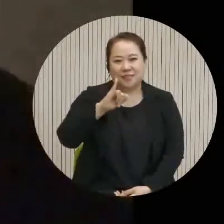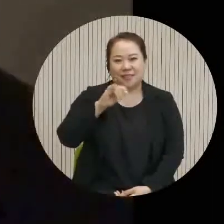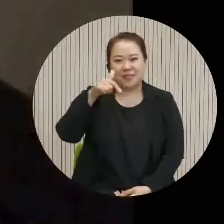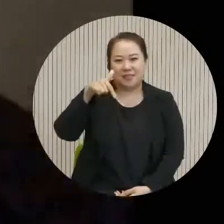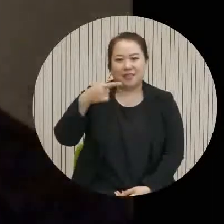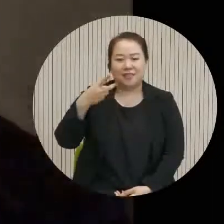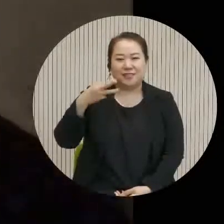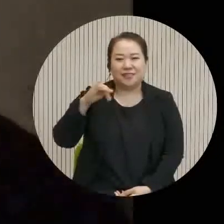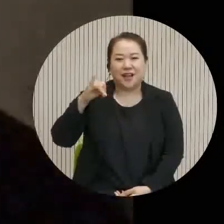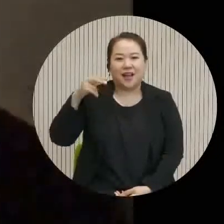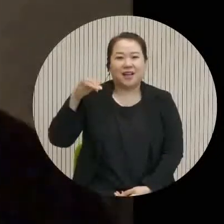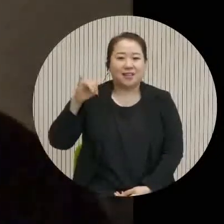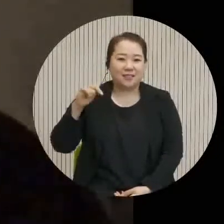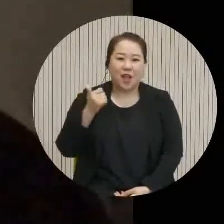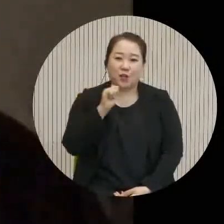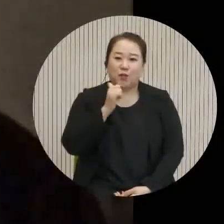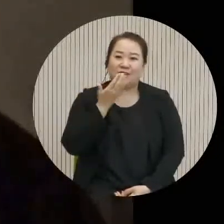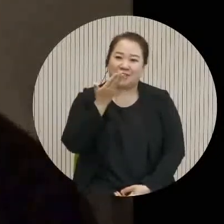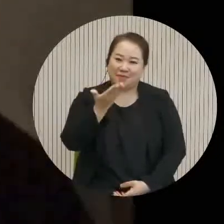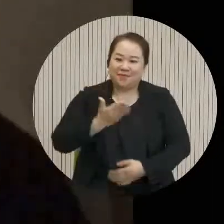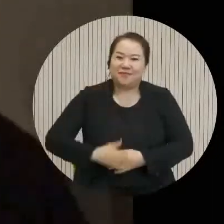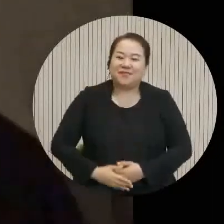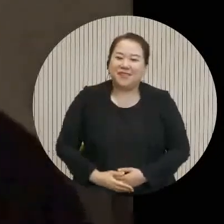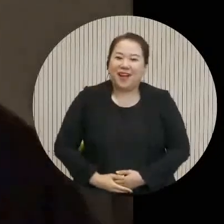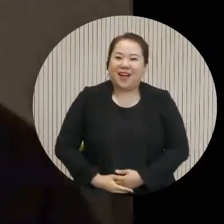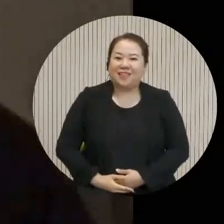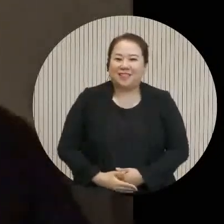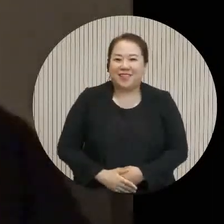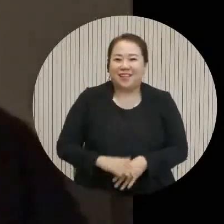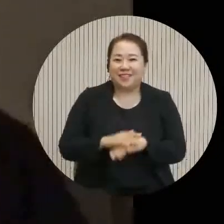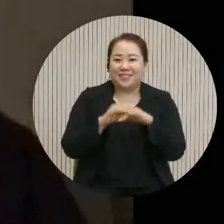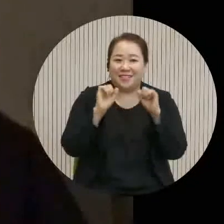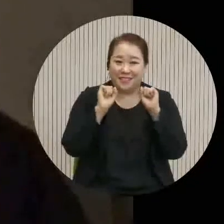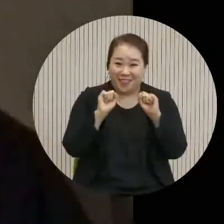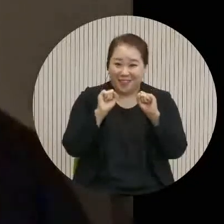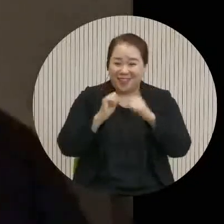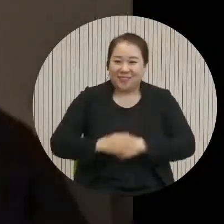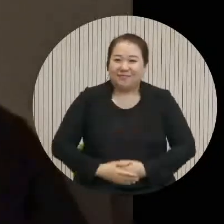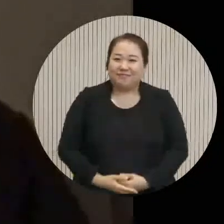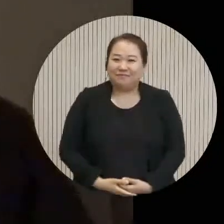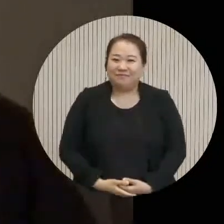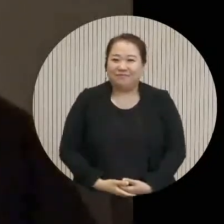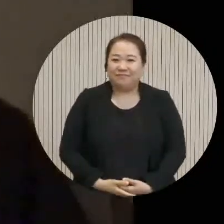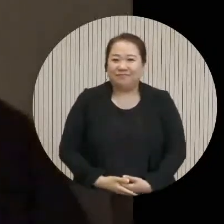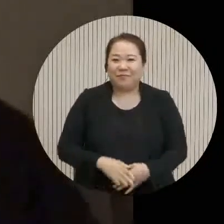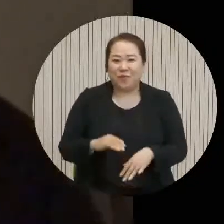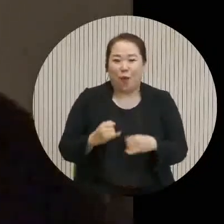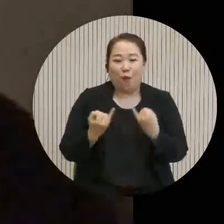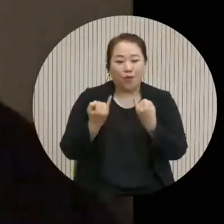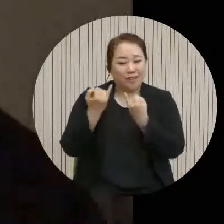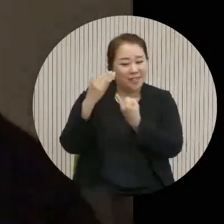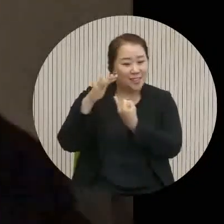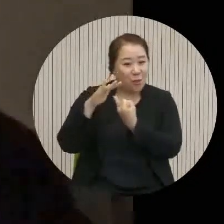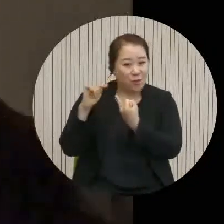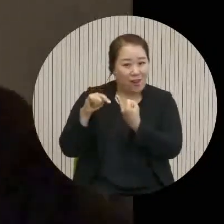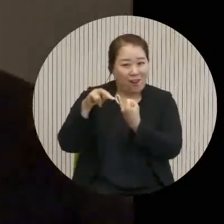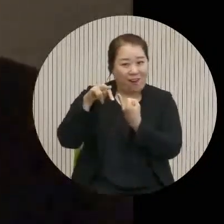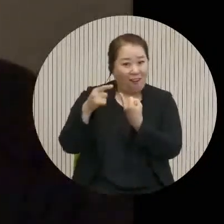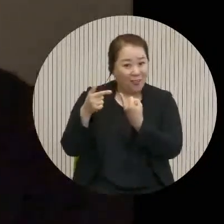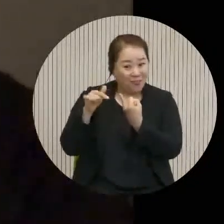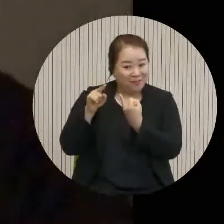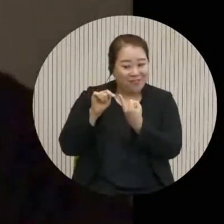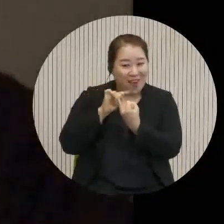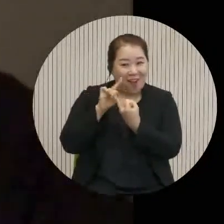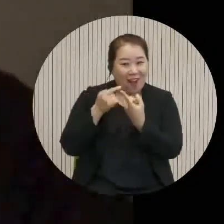she's my granddaughter. So this is Sydney. Okay. I couldn't do this without her. I want to first talk about